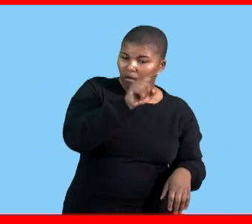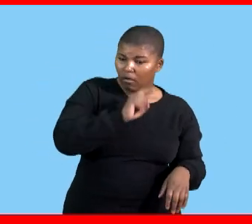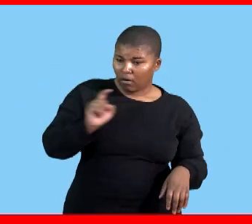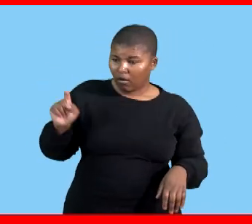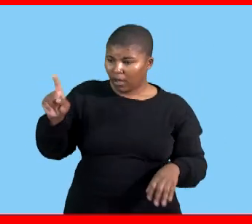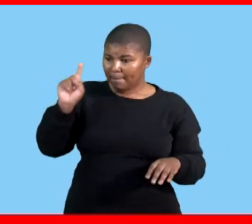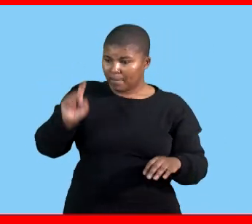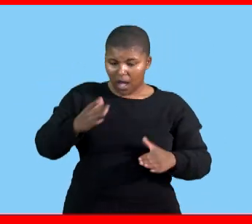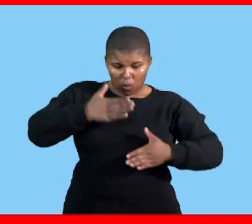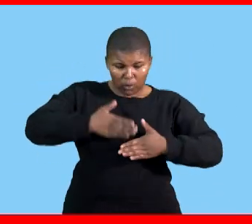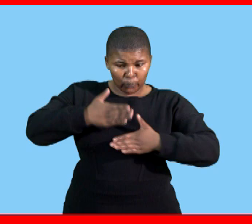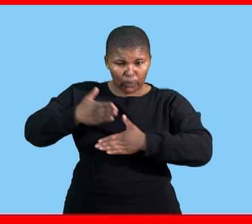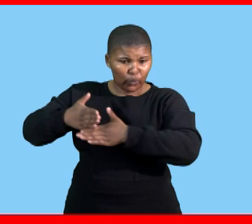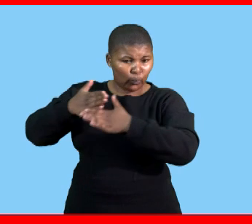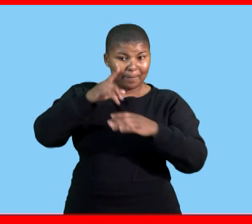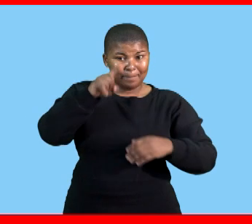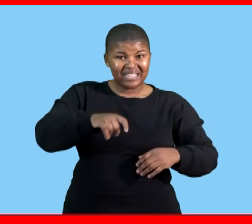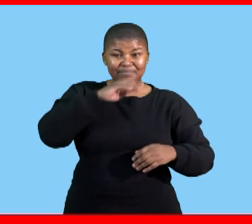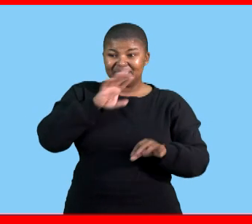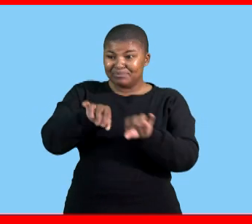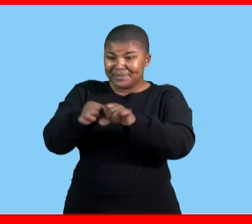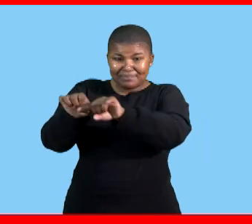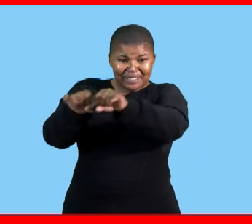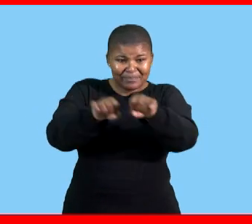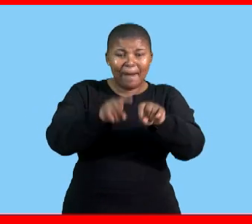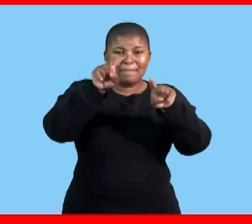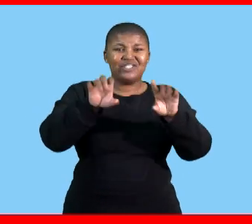happening need to stop immediately.